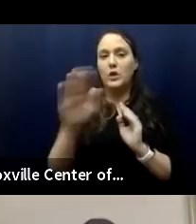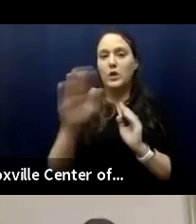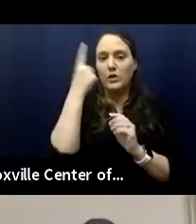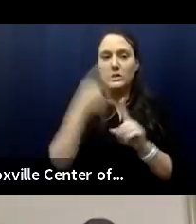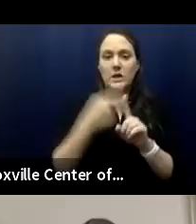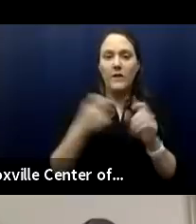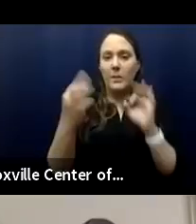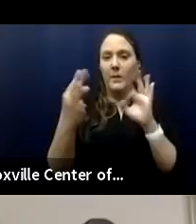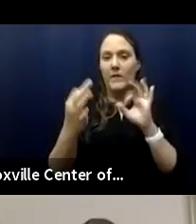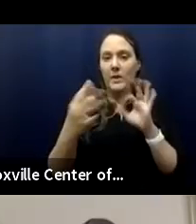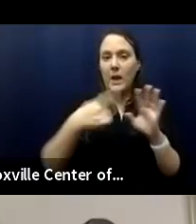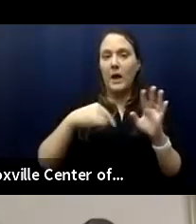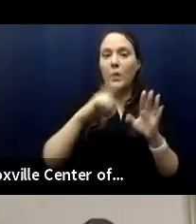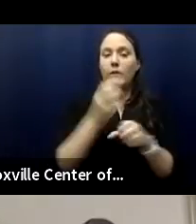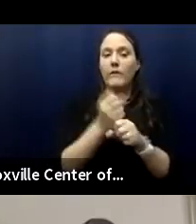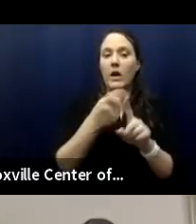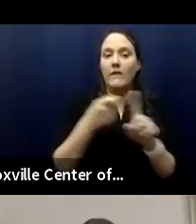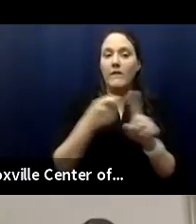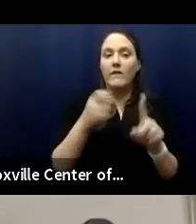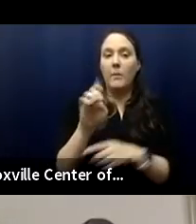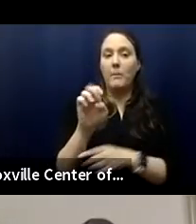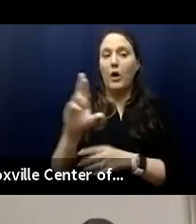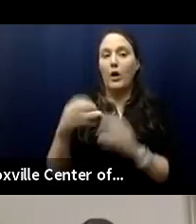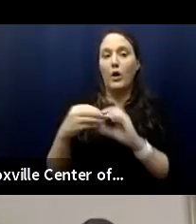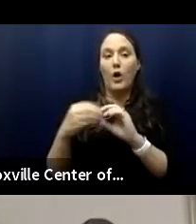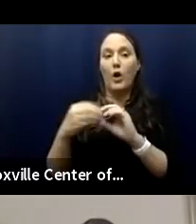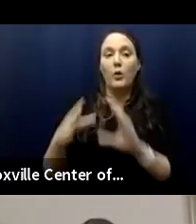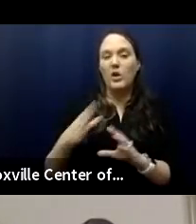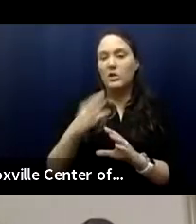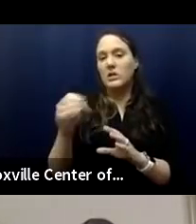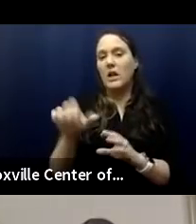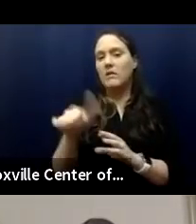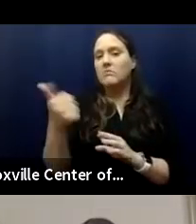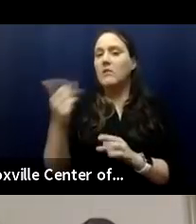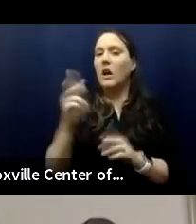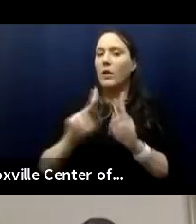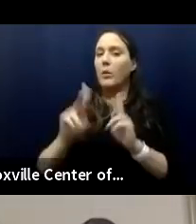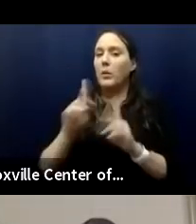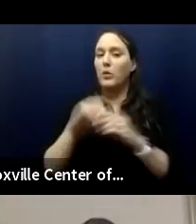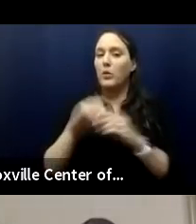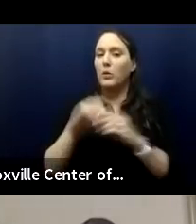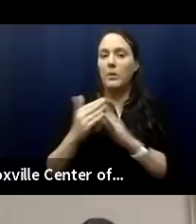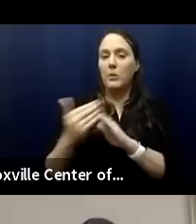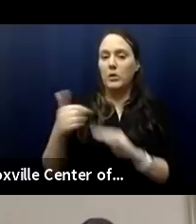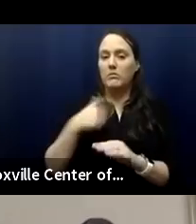from bar owners and many people in the community, which I really appreciate.